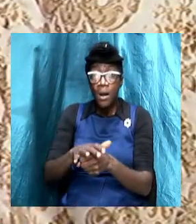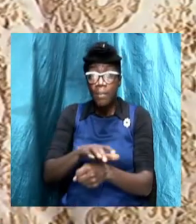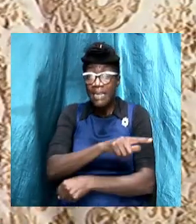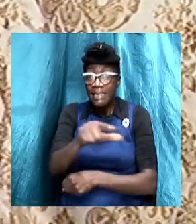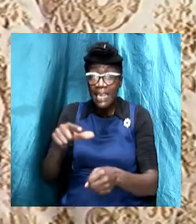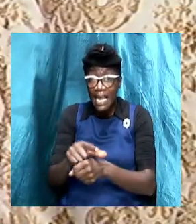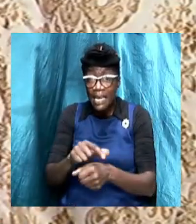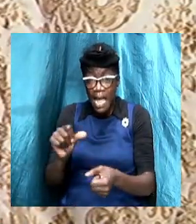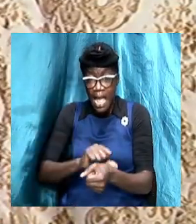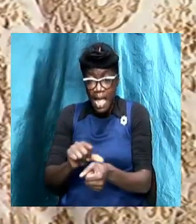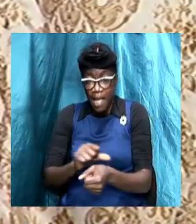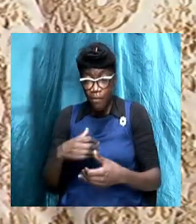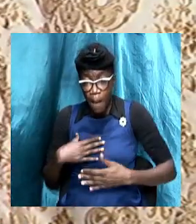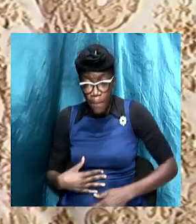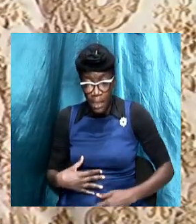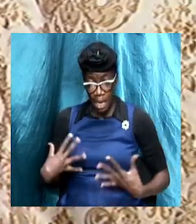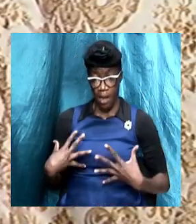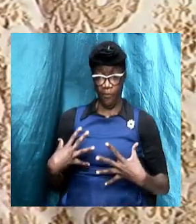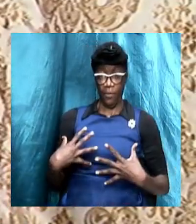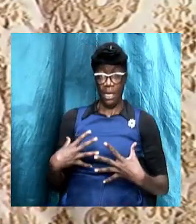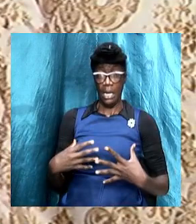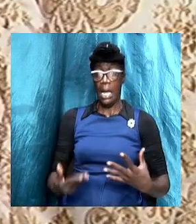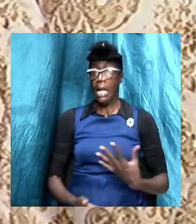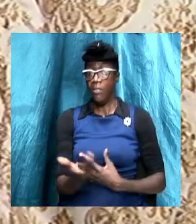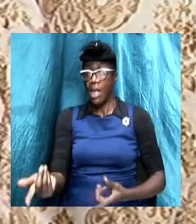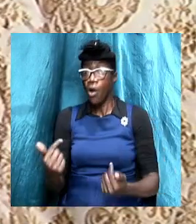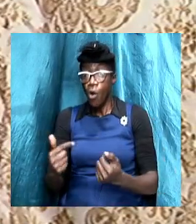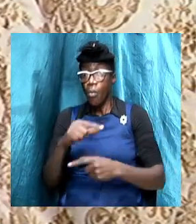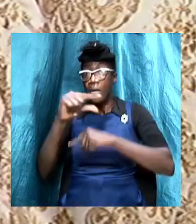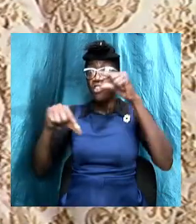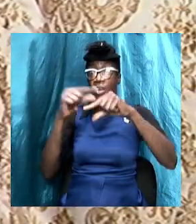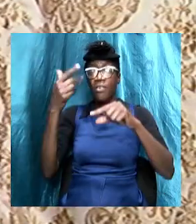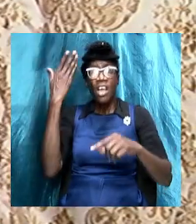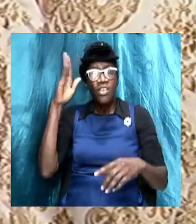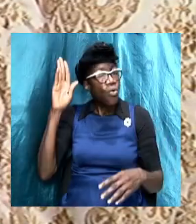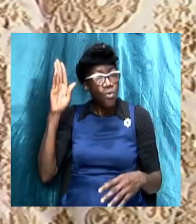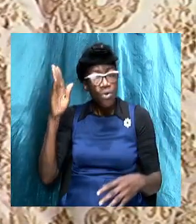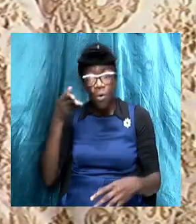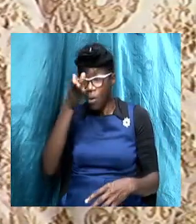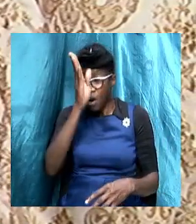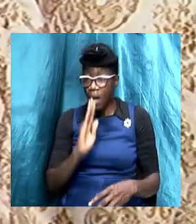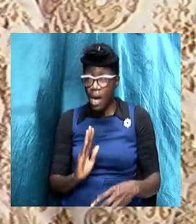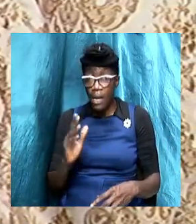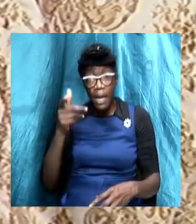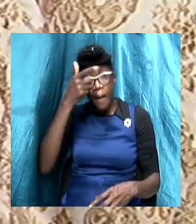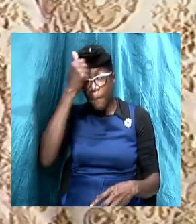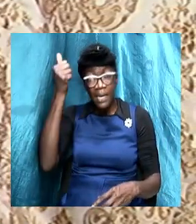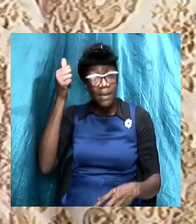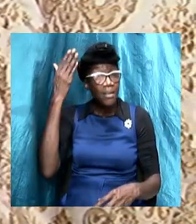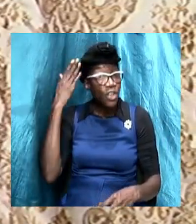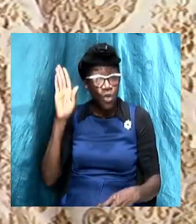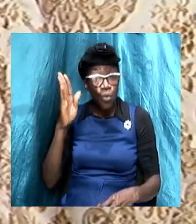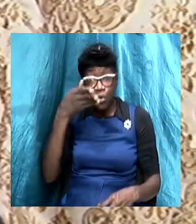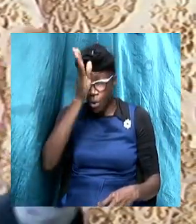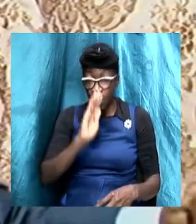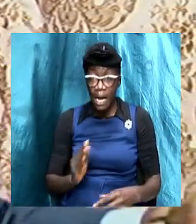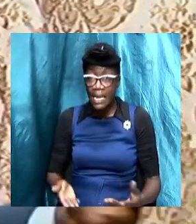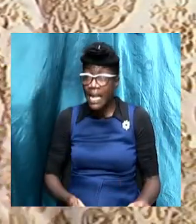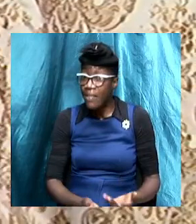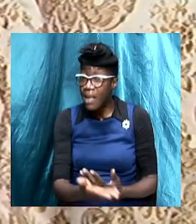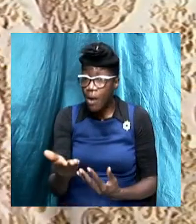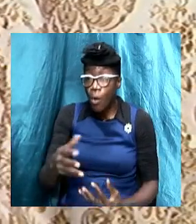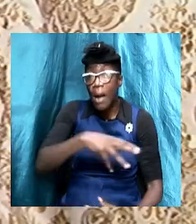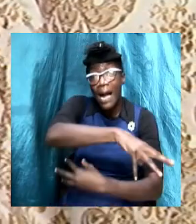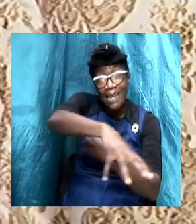afraid of them. But there came a generation that didn't know God. Amen. And because they did not know God, there came a cycle